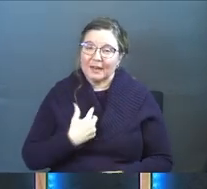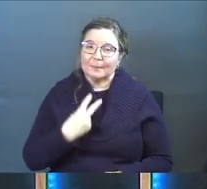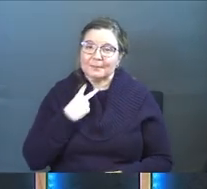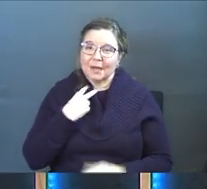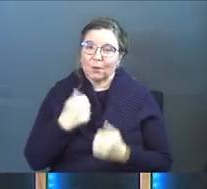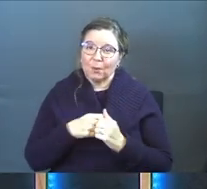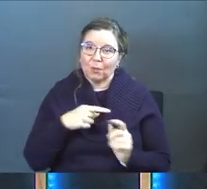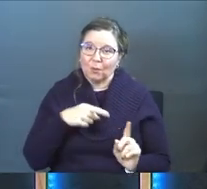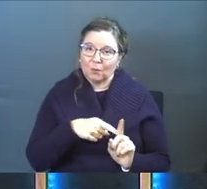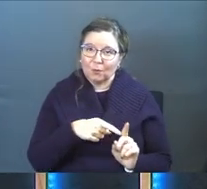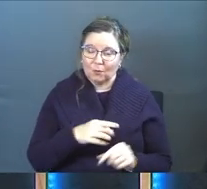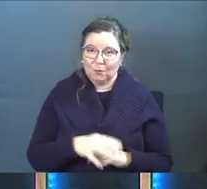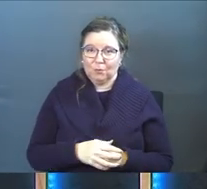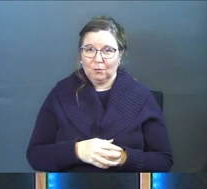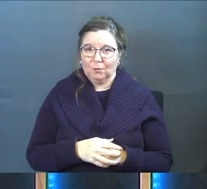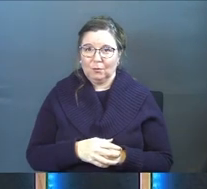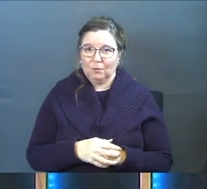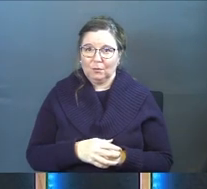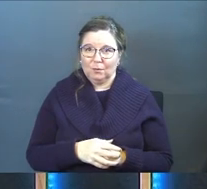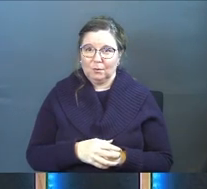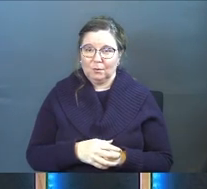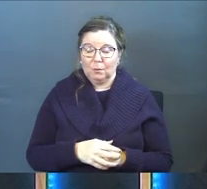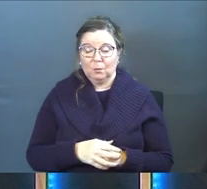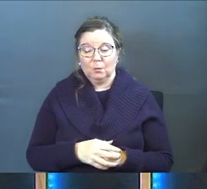stuck with her.